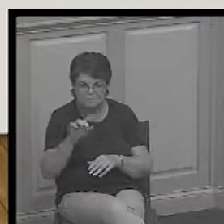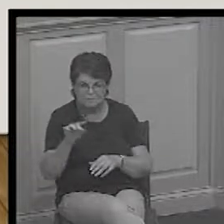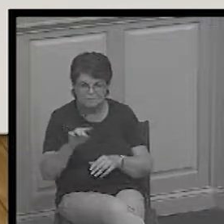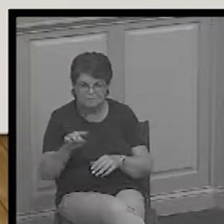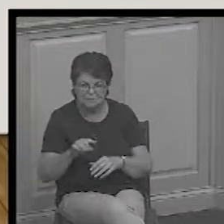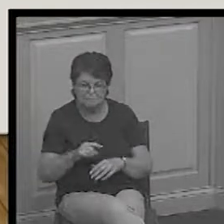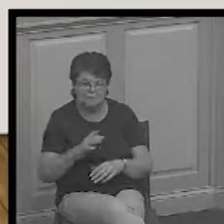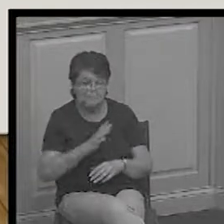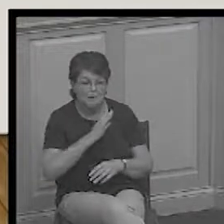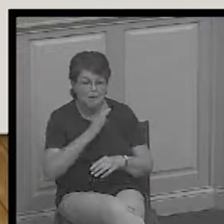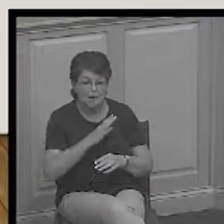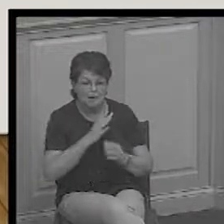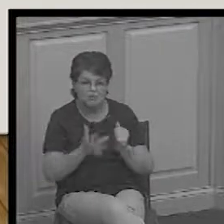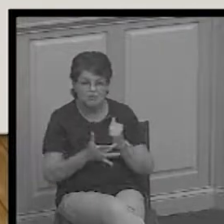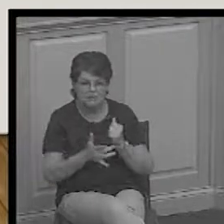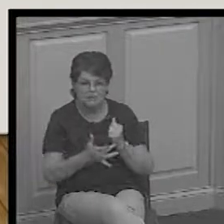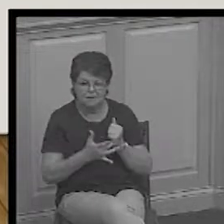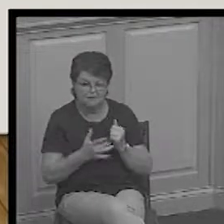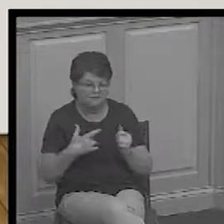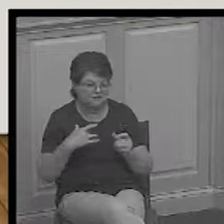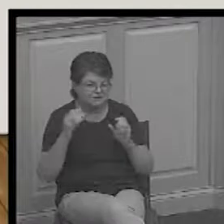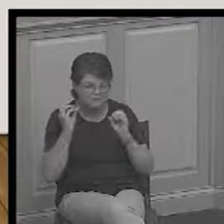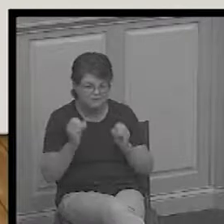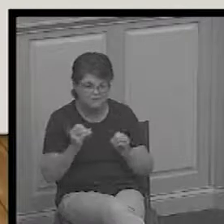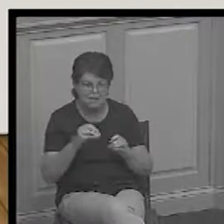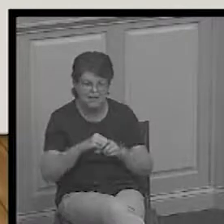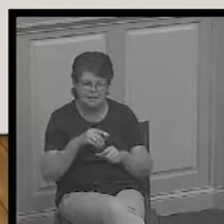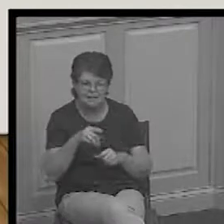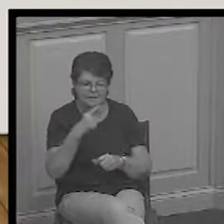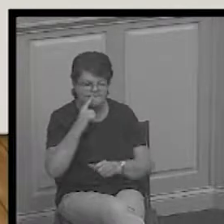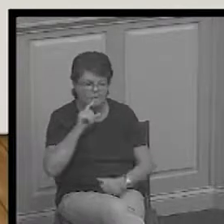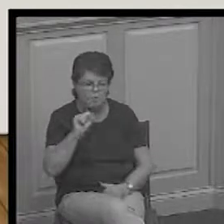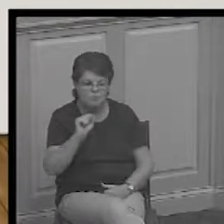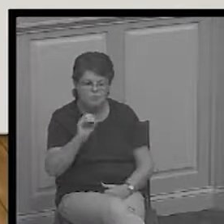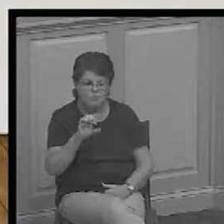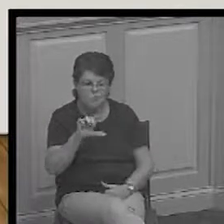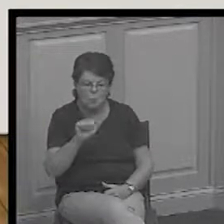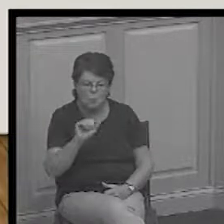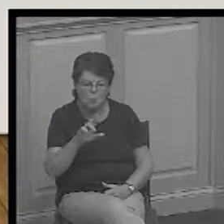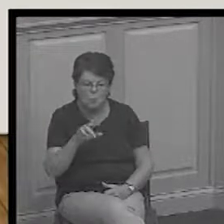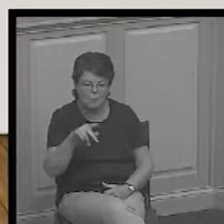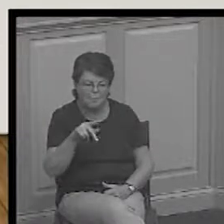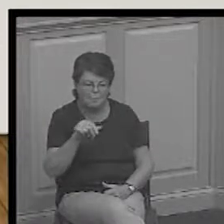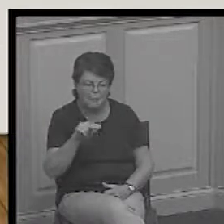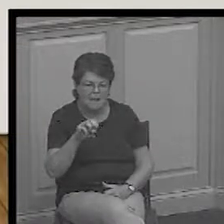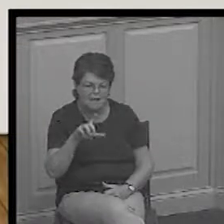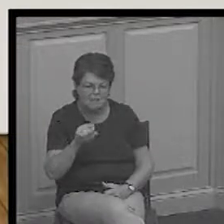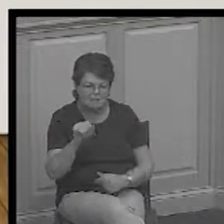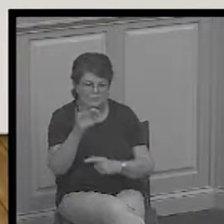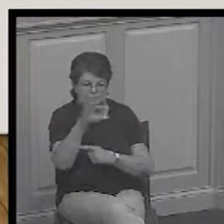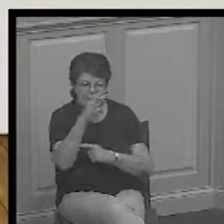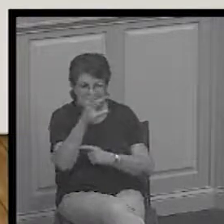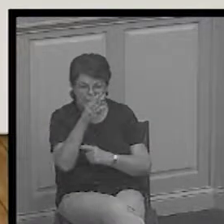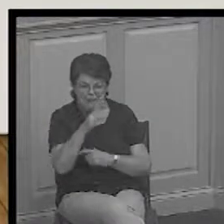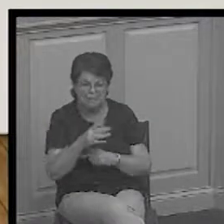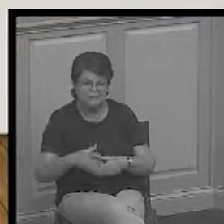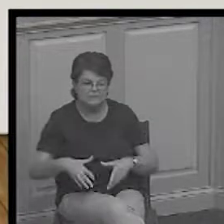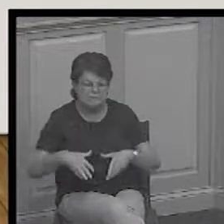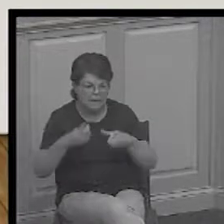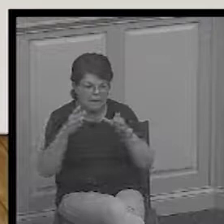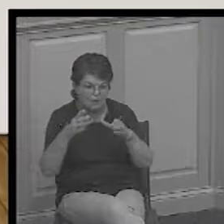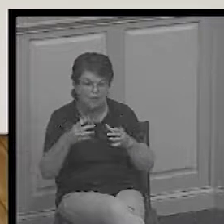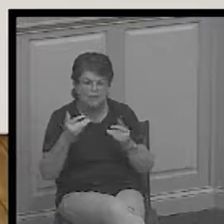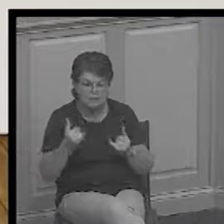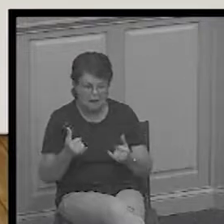Modern technology, we had nothing in there for solar panels, satellite dishes, towers, any of that. There's